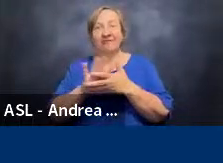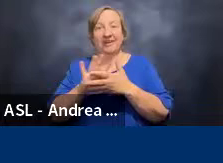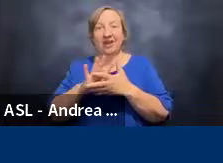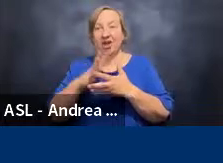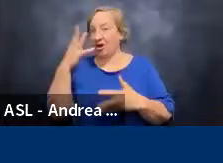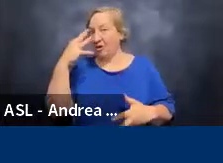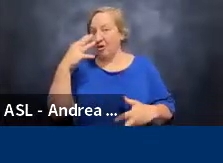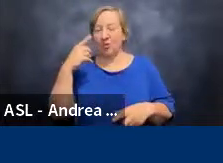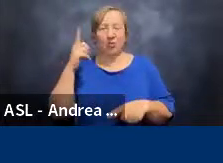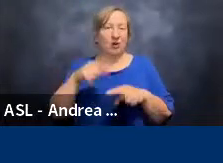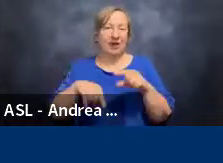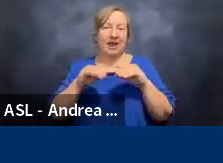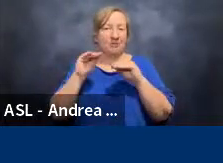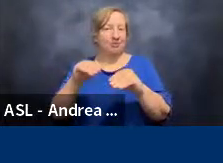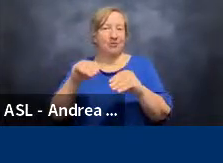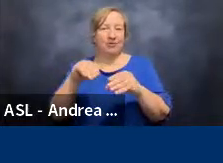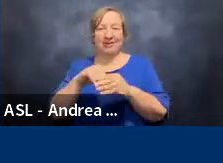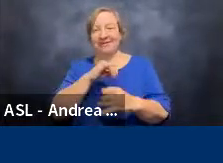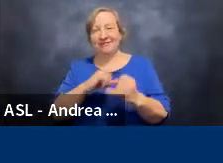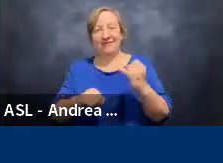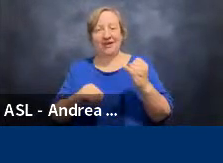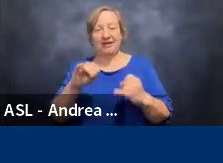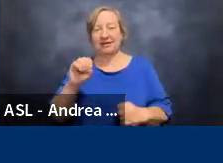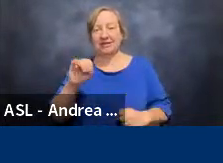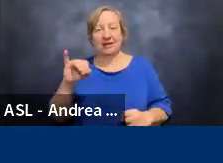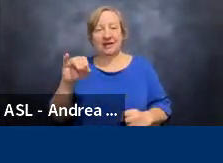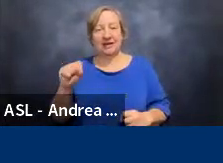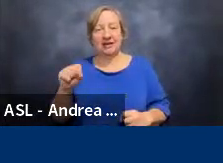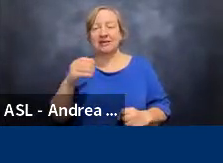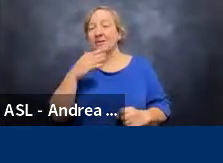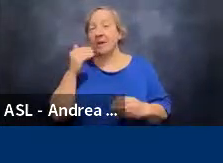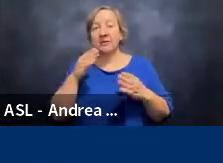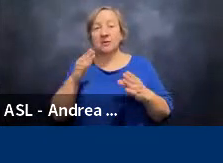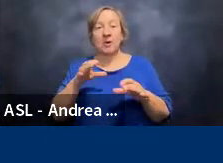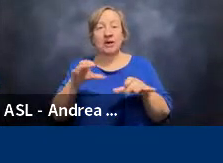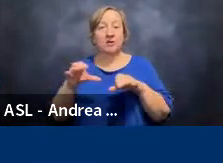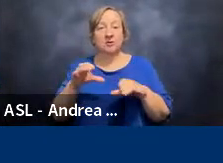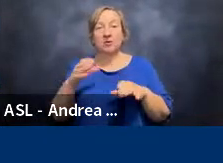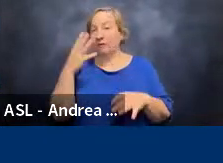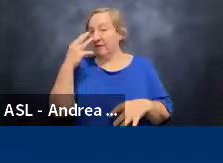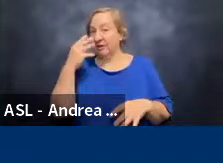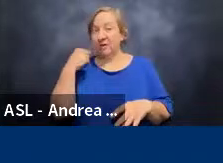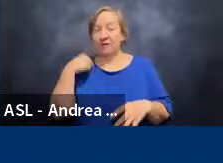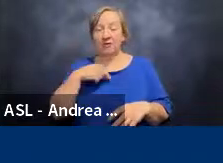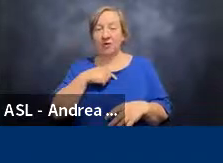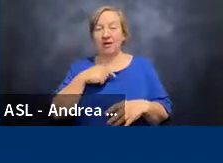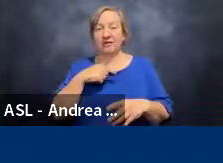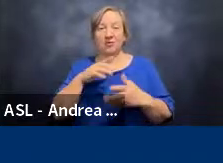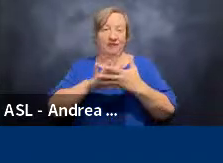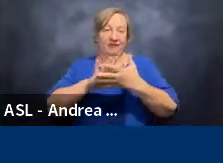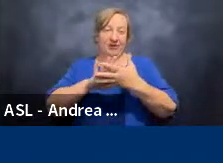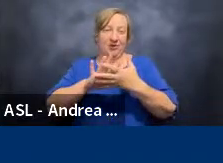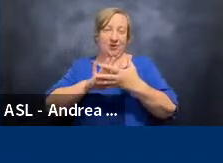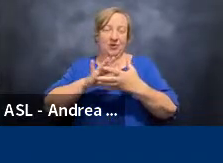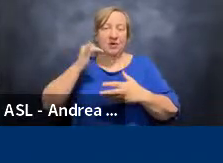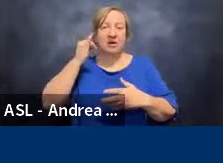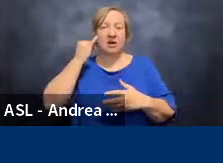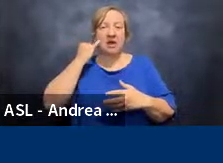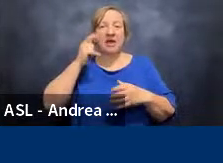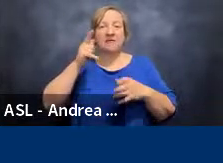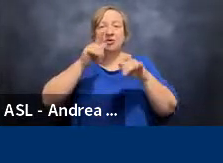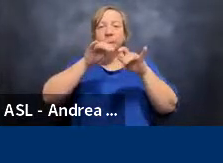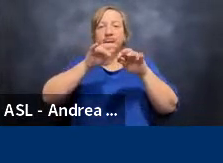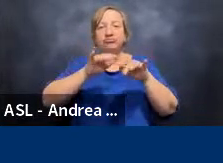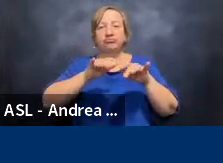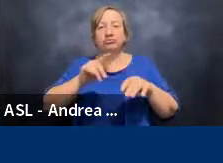that in a final EIS. So the best way to deal with a video for us is if you put that video, if you transcribe it yourself